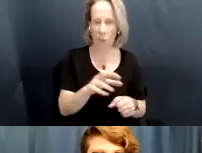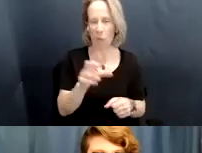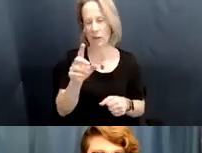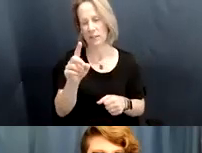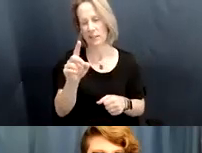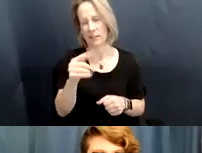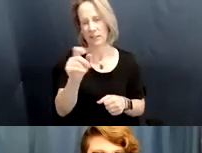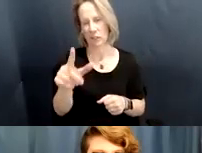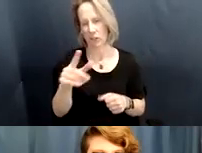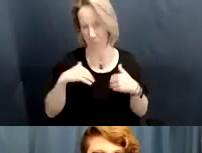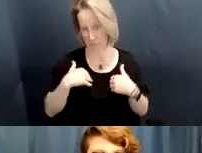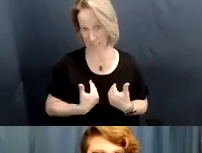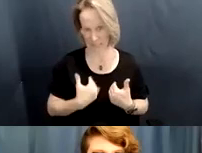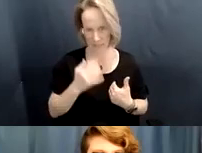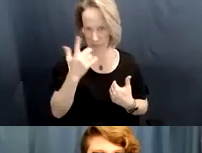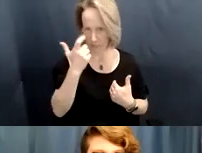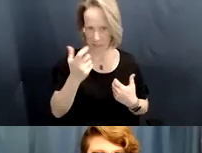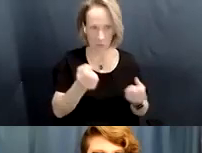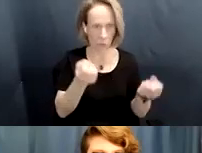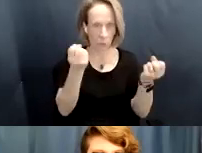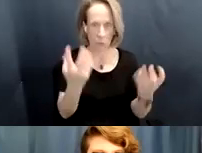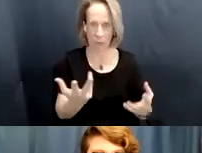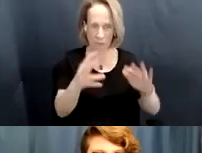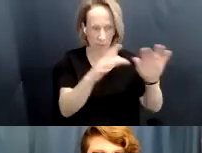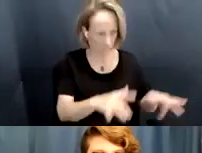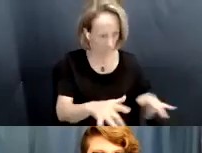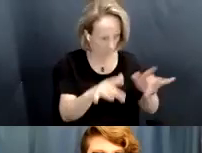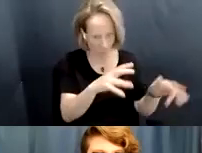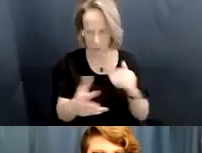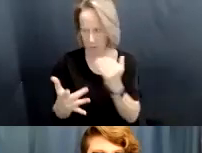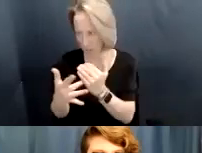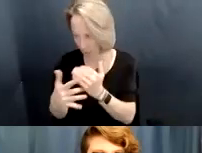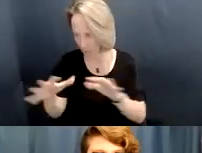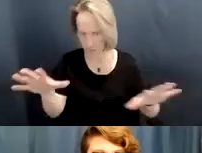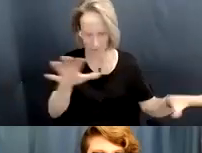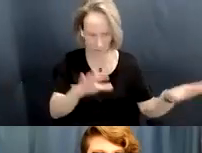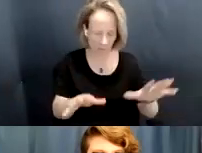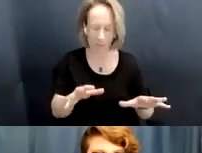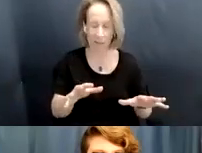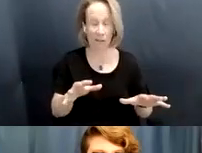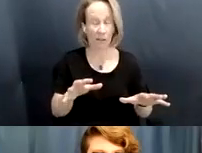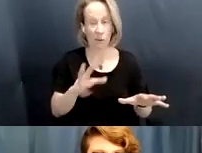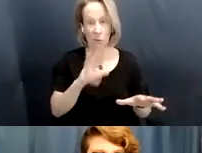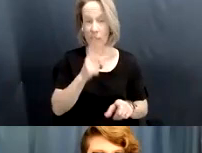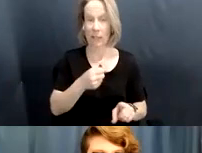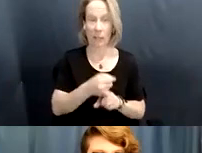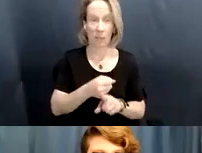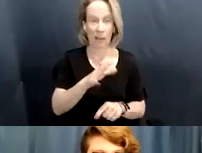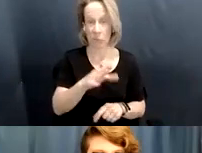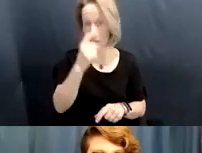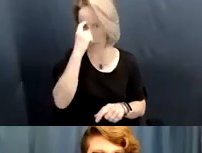new technology in a healthy manner that has an impact on both your physical and mental attributes,